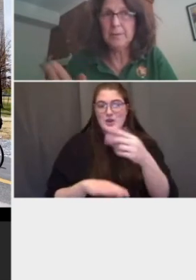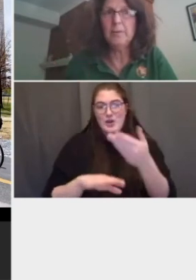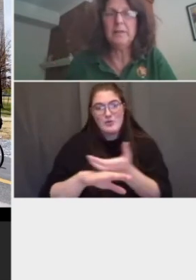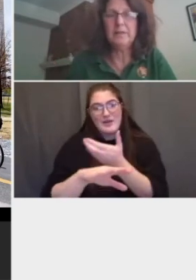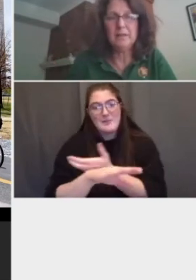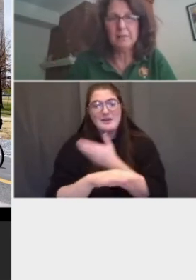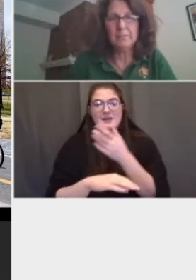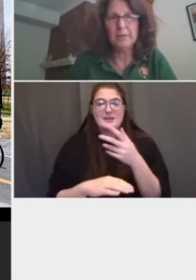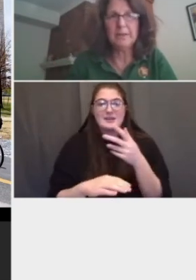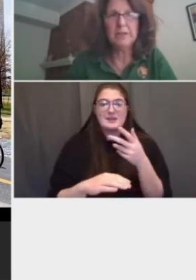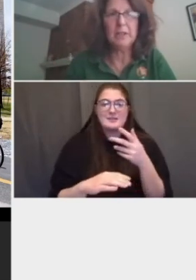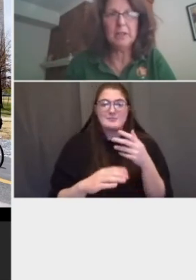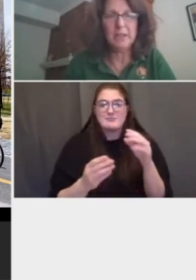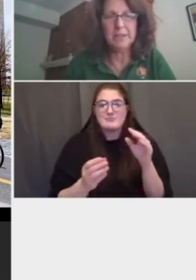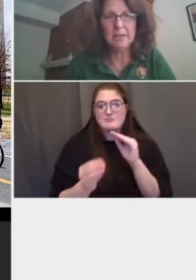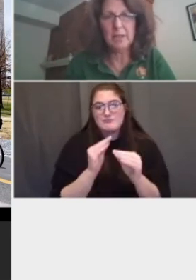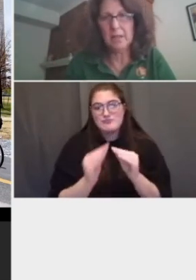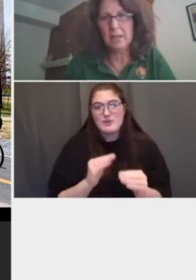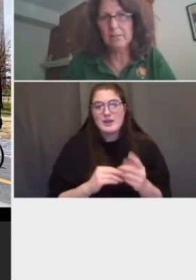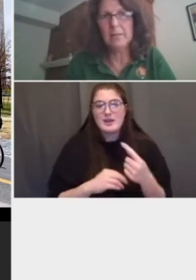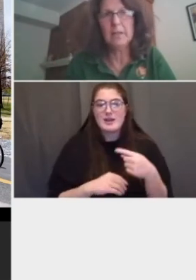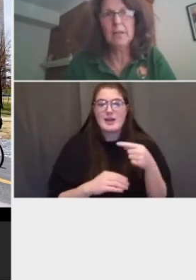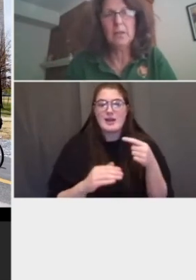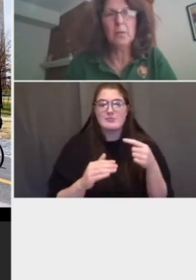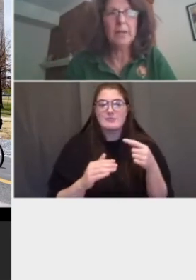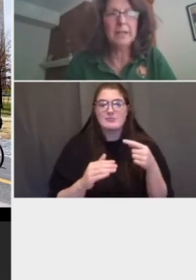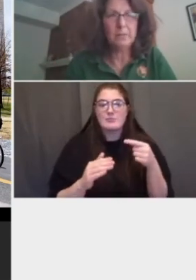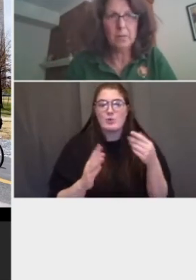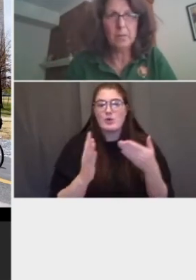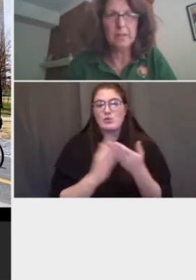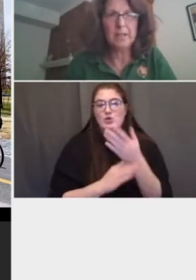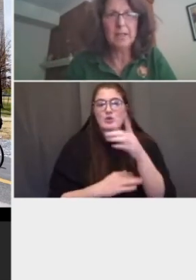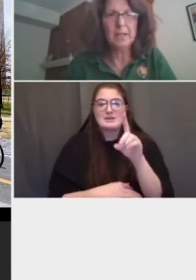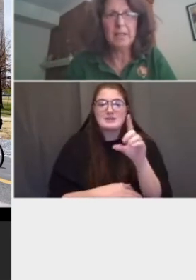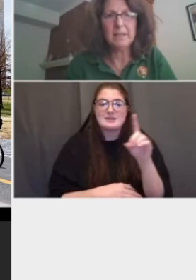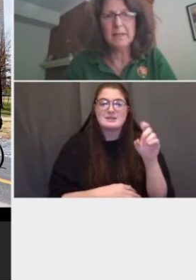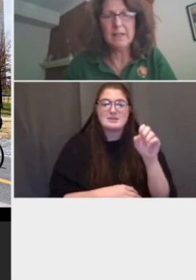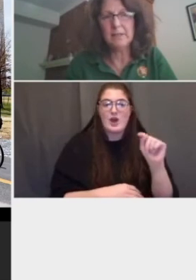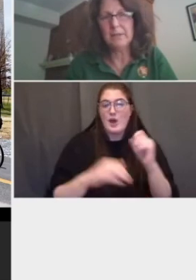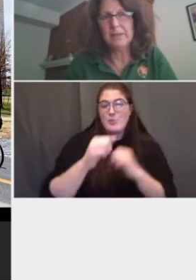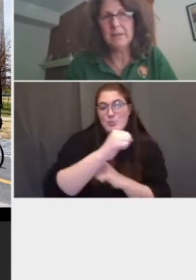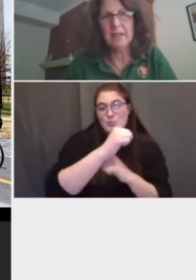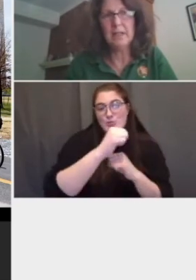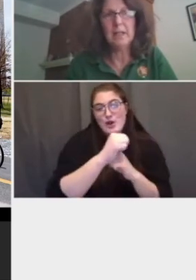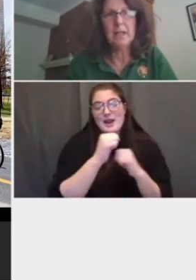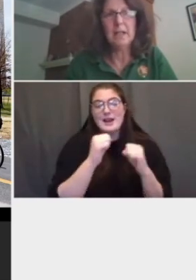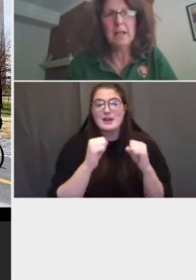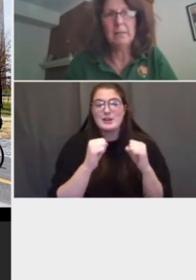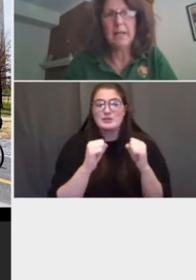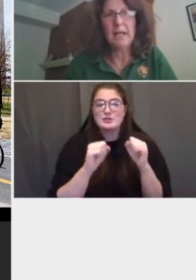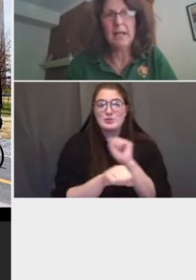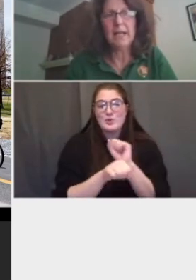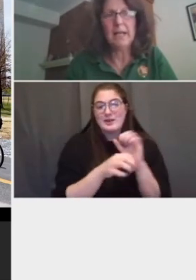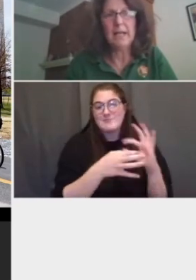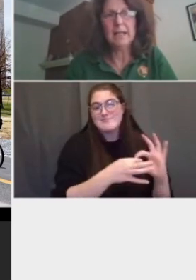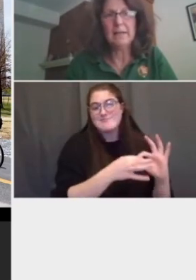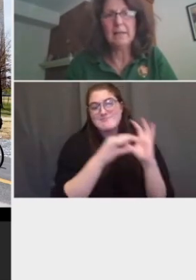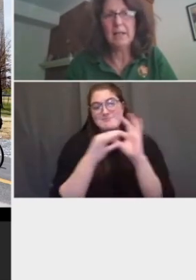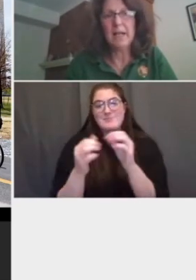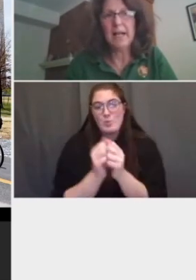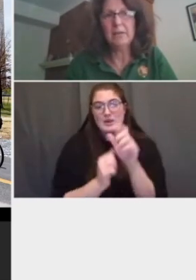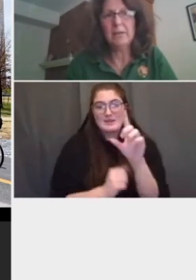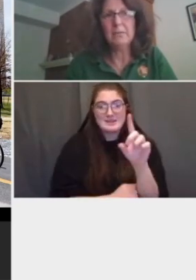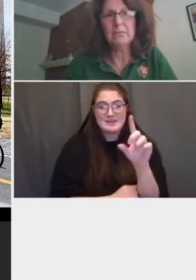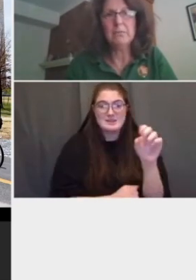tunneling through a DDOT bridge, another way that we're working hand in hand with DDOT.